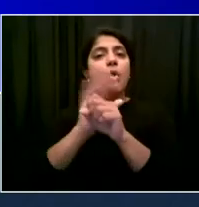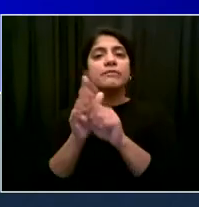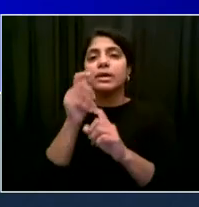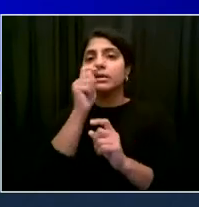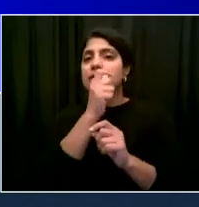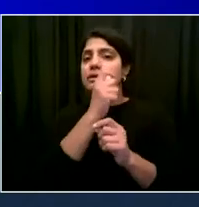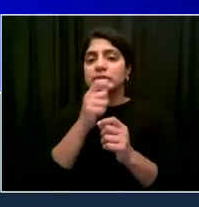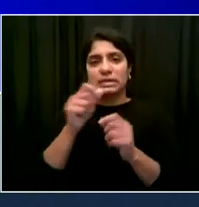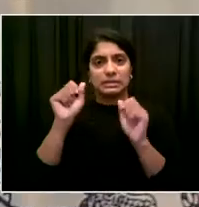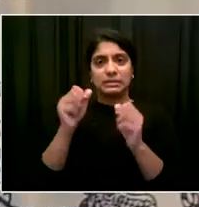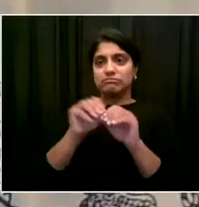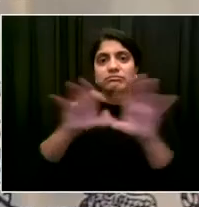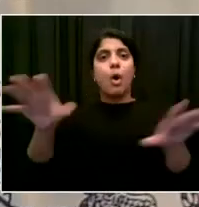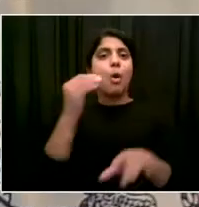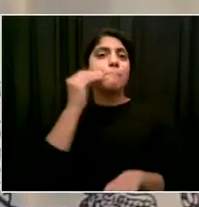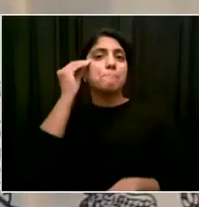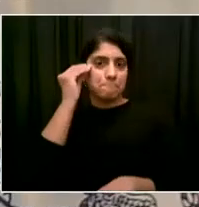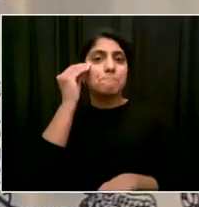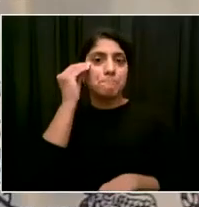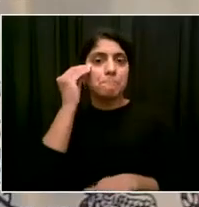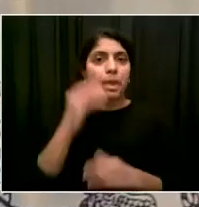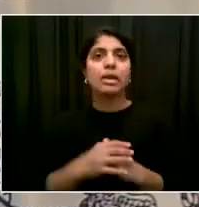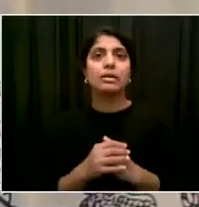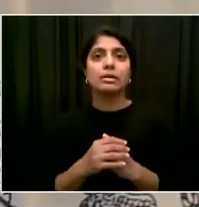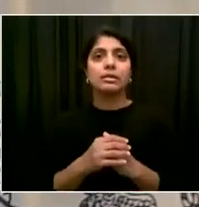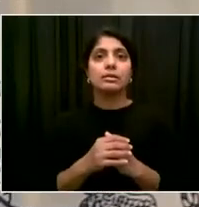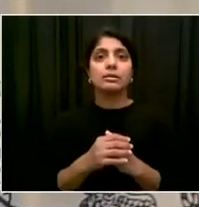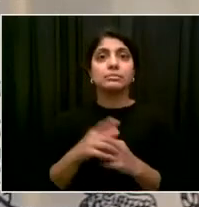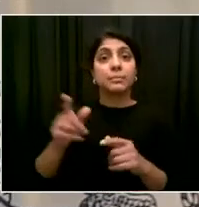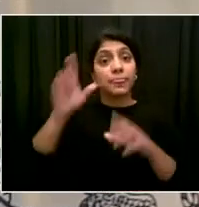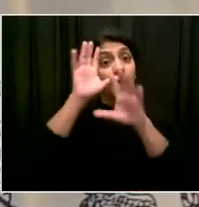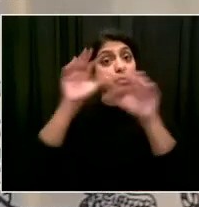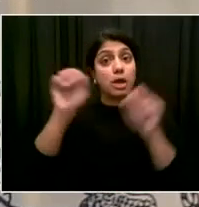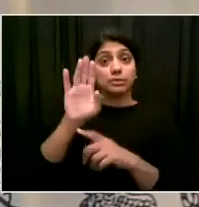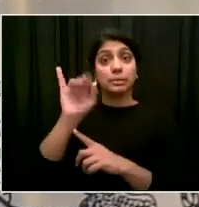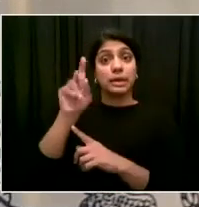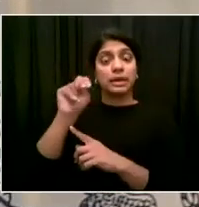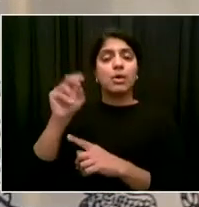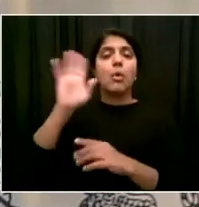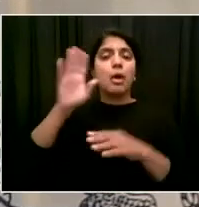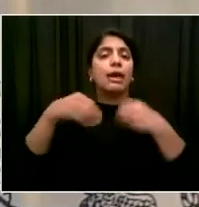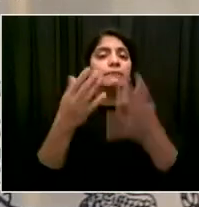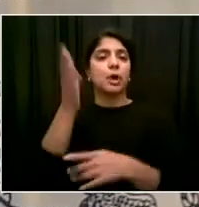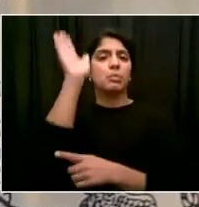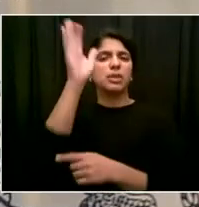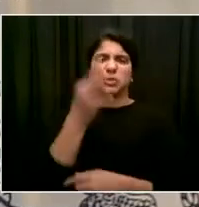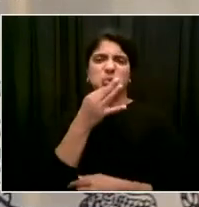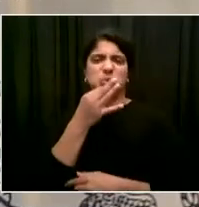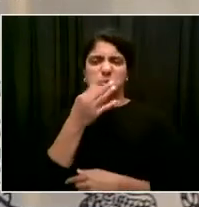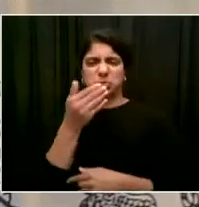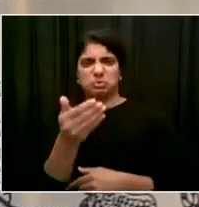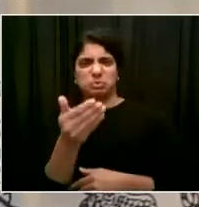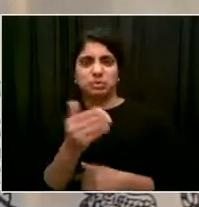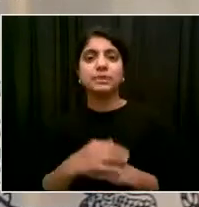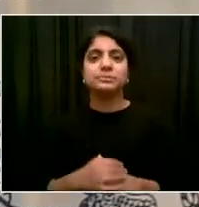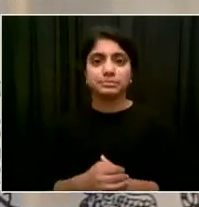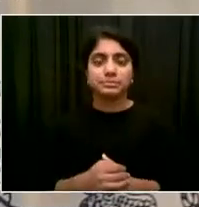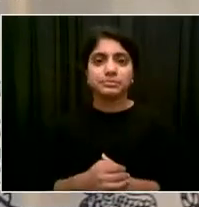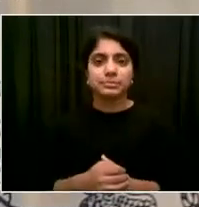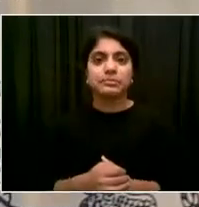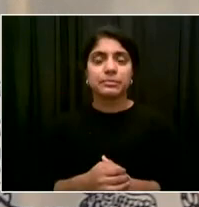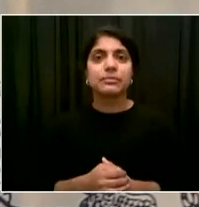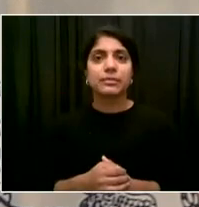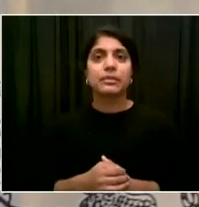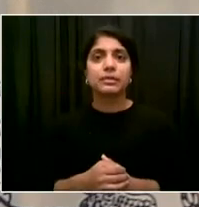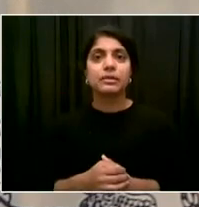to get us through these next few weeks. Now, when it comes to what we're going to do here, well, let's again frame this. As we said